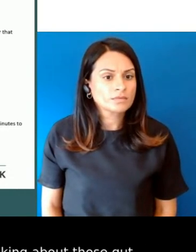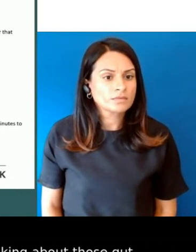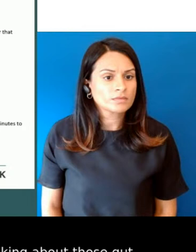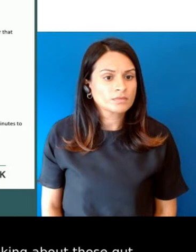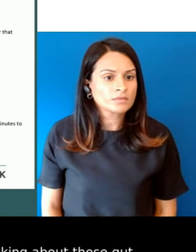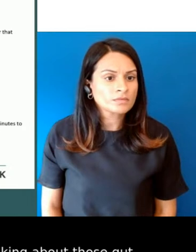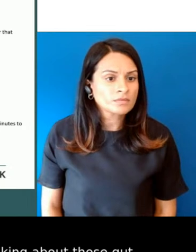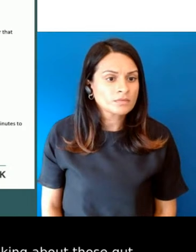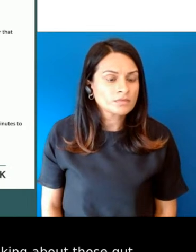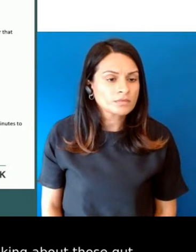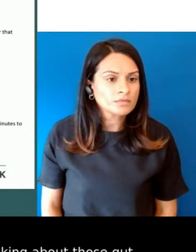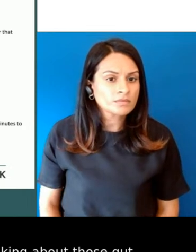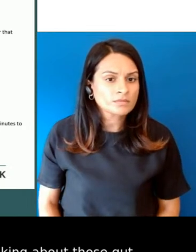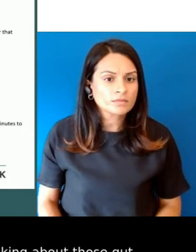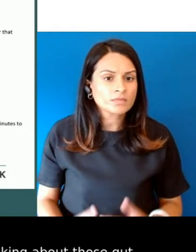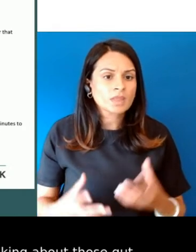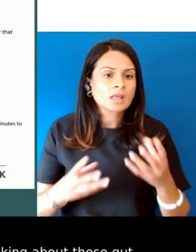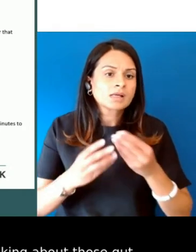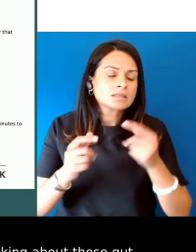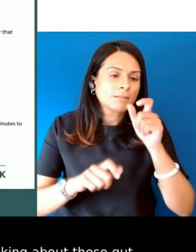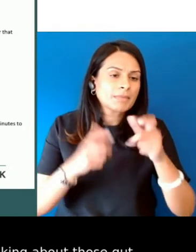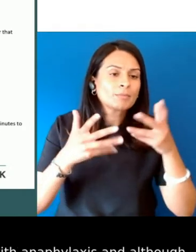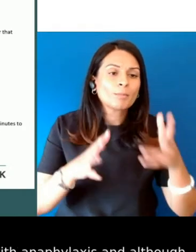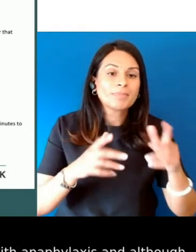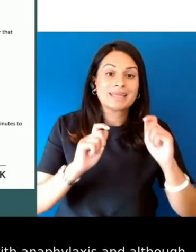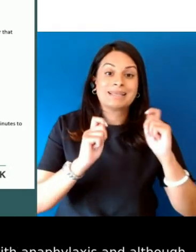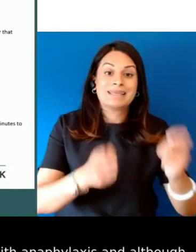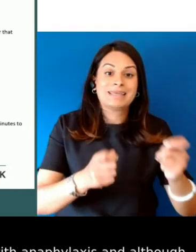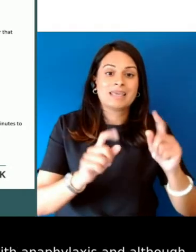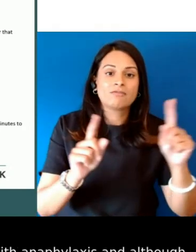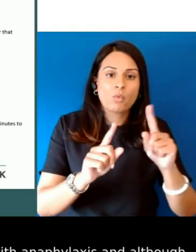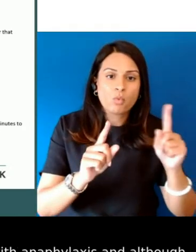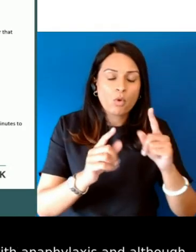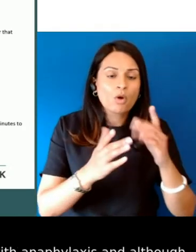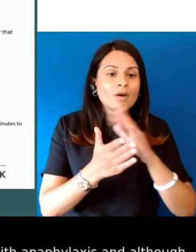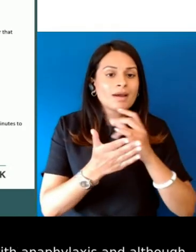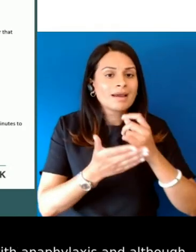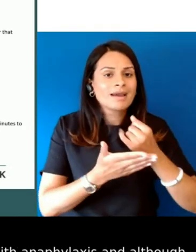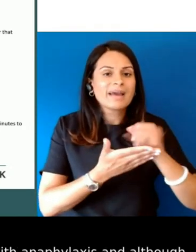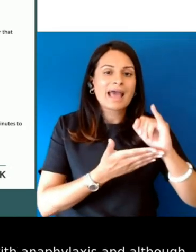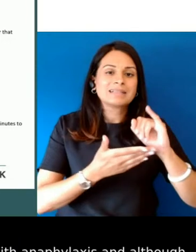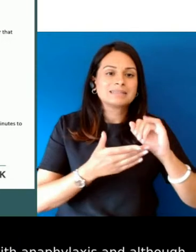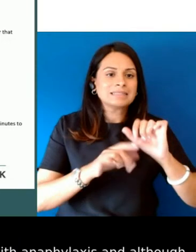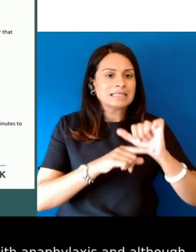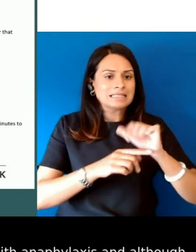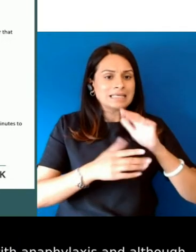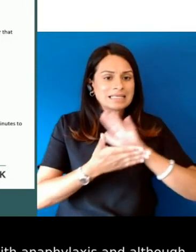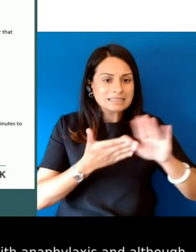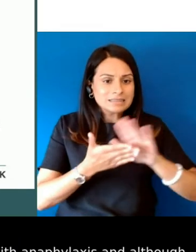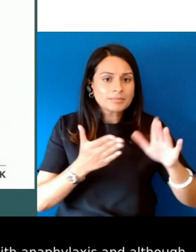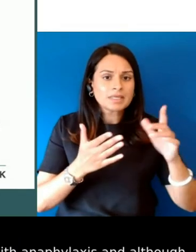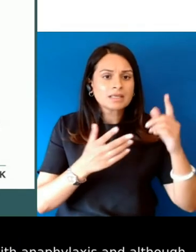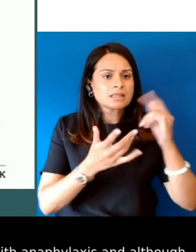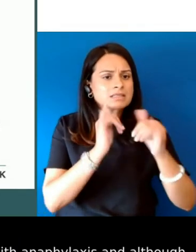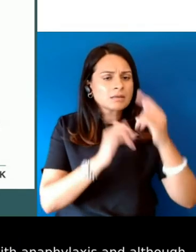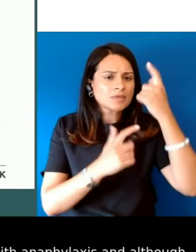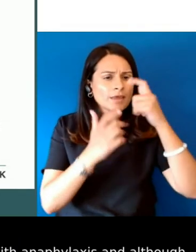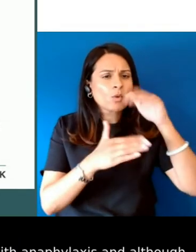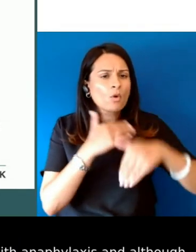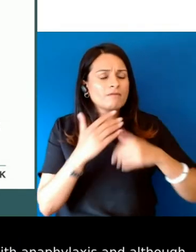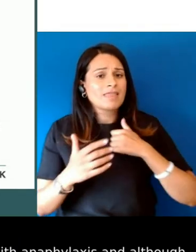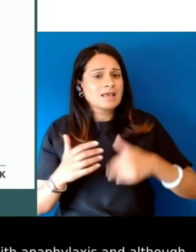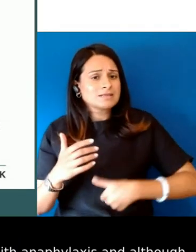they've been given their adrenaline they've been given ants mean everyone's thought about actually something for their stomach as well and actually it can be in quite a lot of pain with